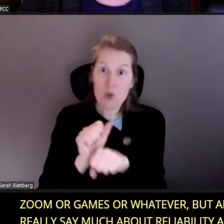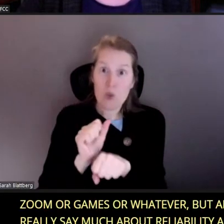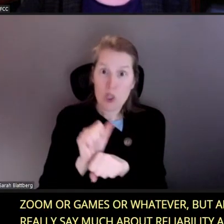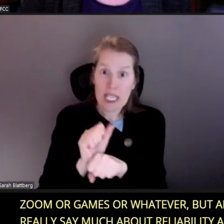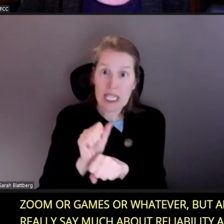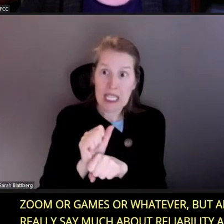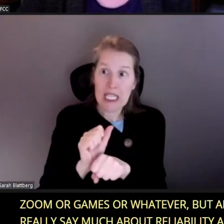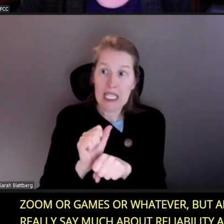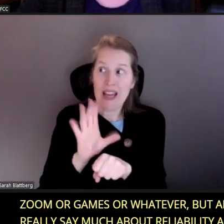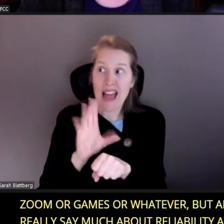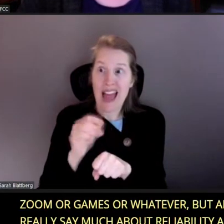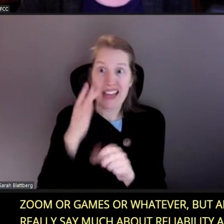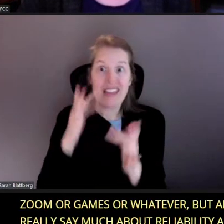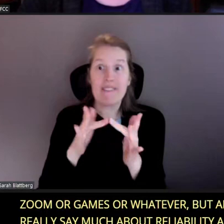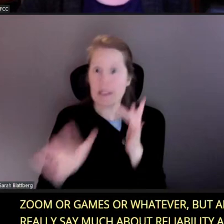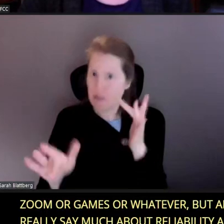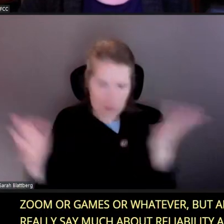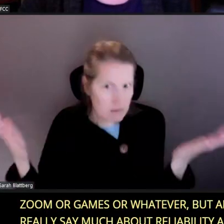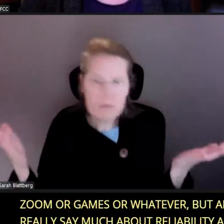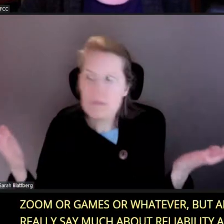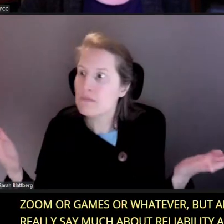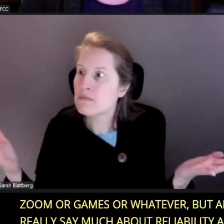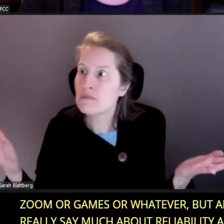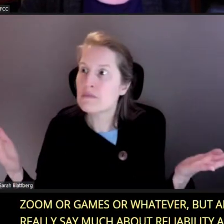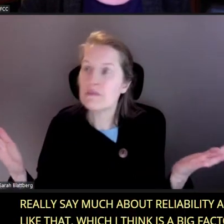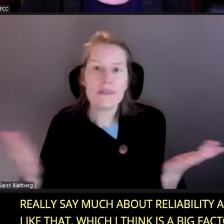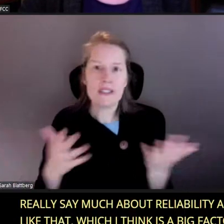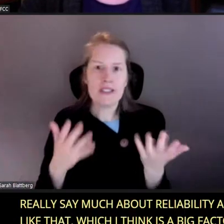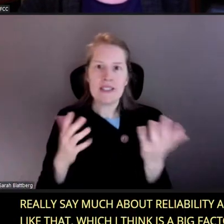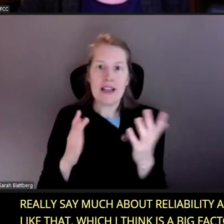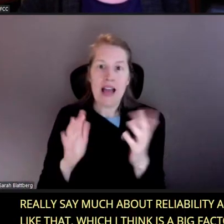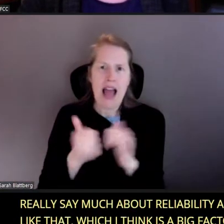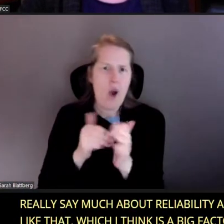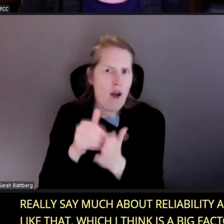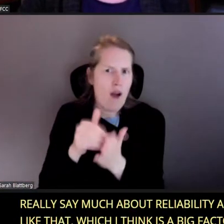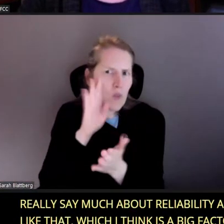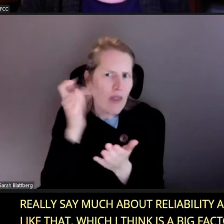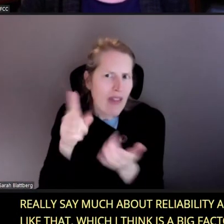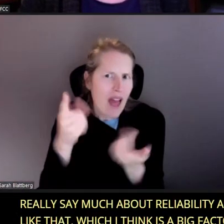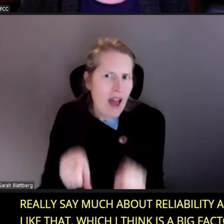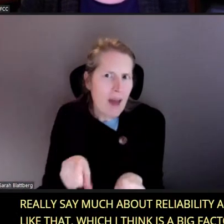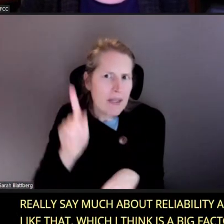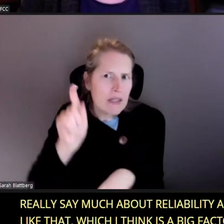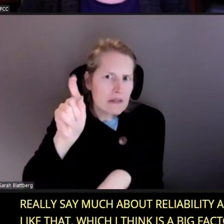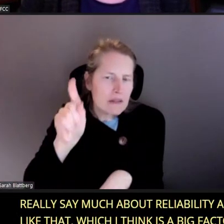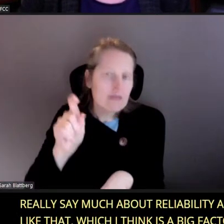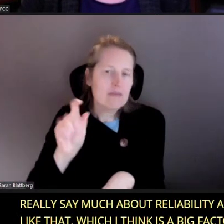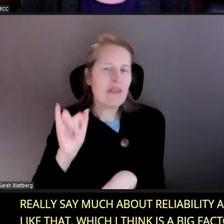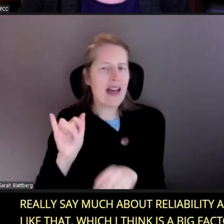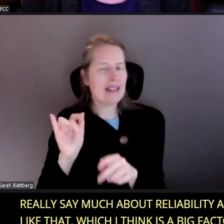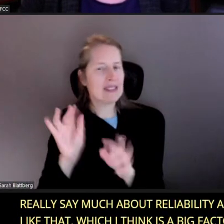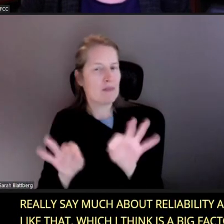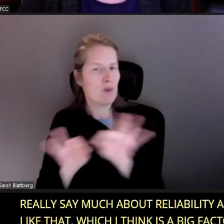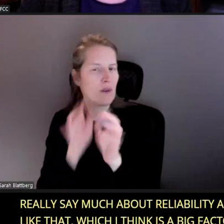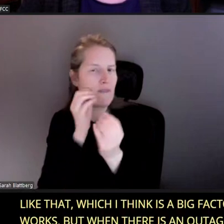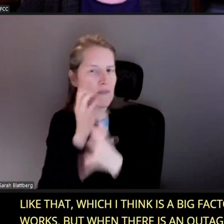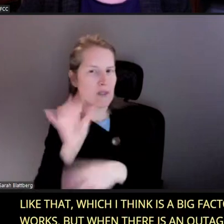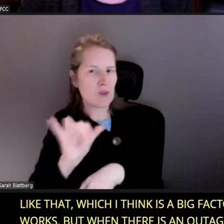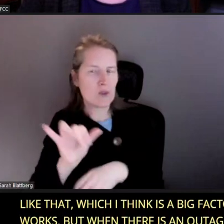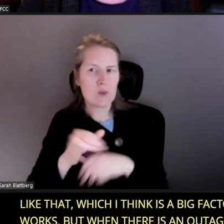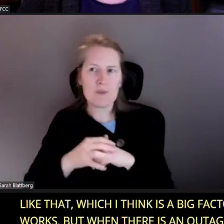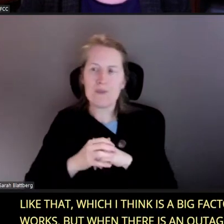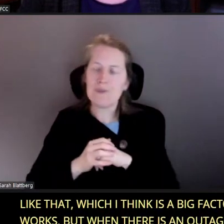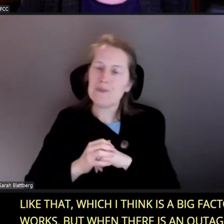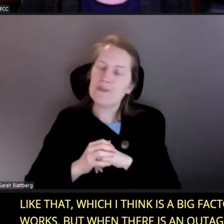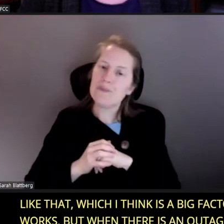it's terrible. And I want to know how often I'm going to have an outage. So I think those are useful. I was also going to